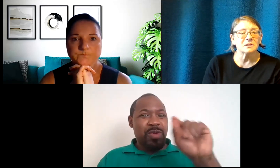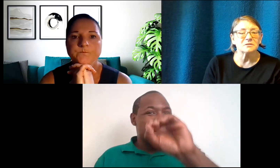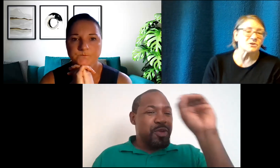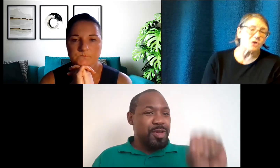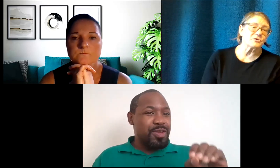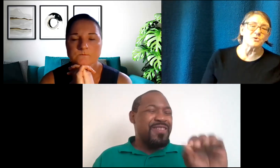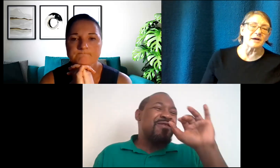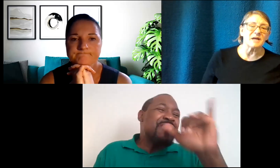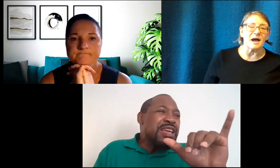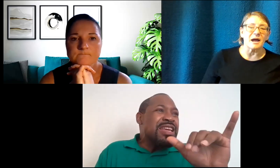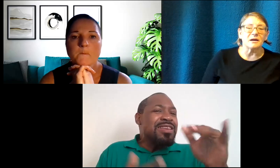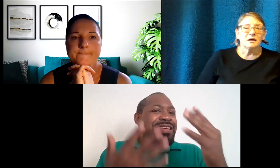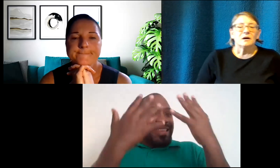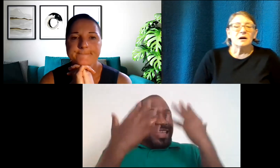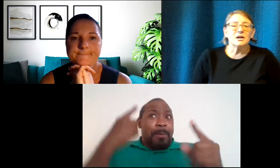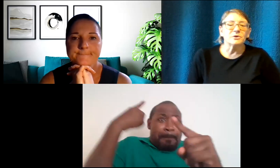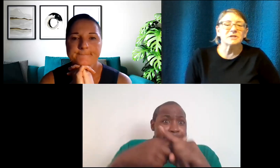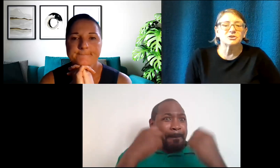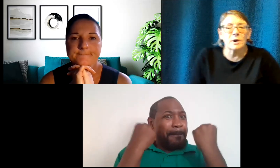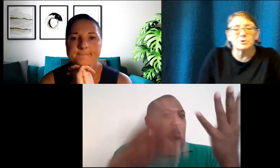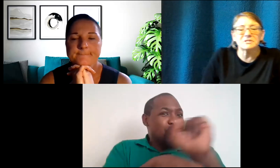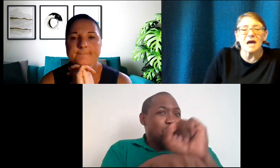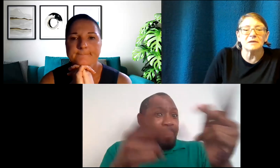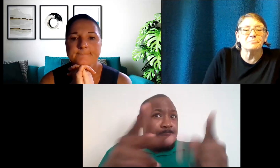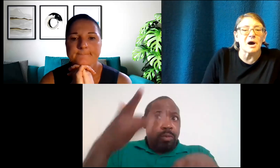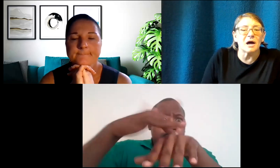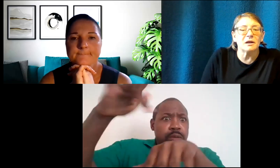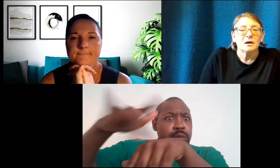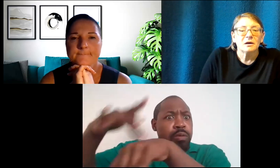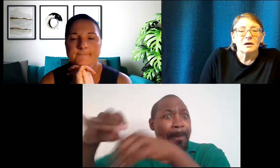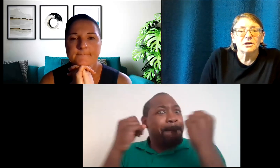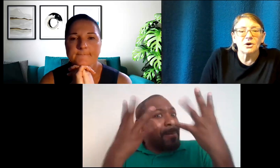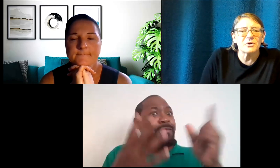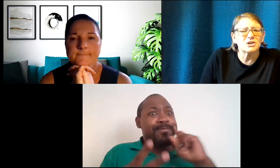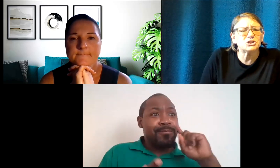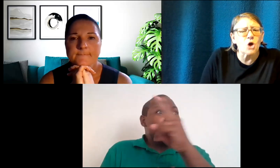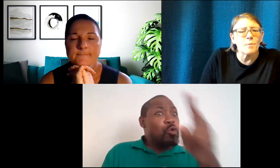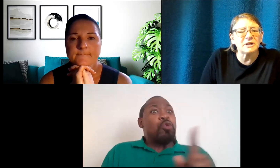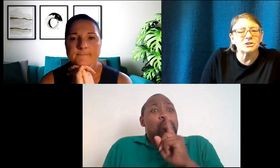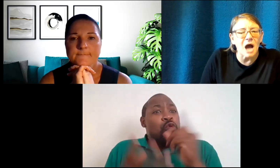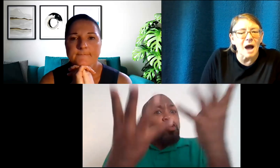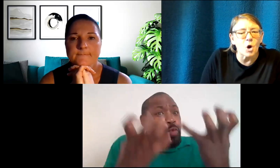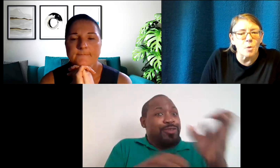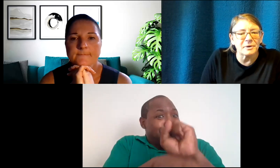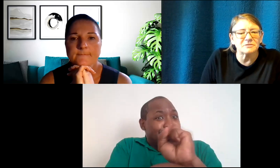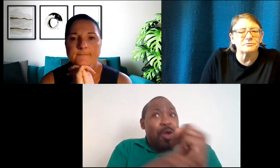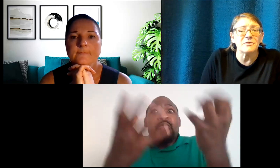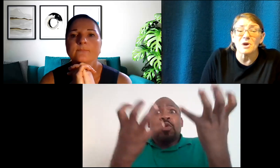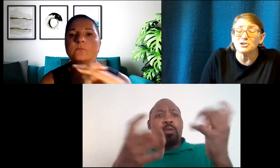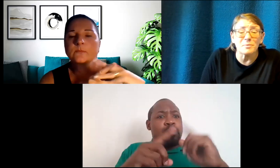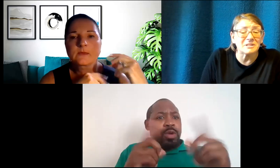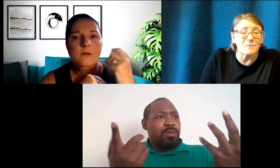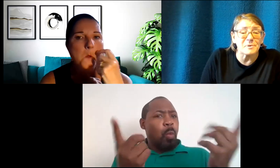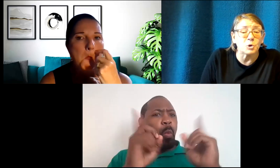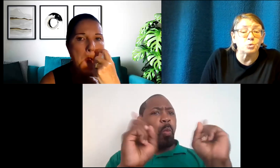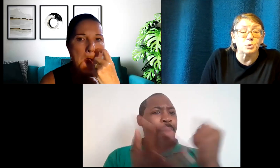underemployed. It's all over the USA. It's like 20%, but there are so many job openings, and there are